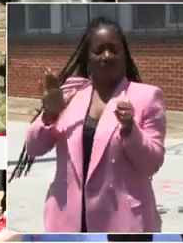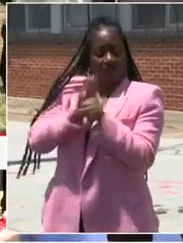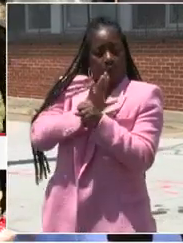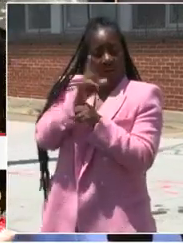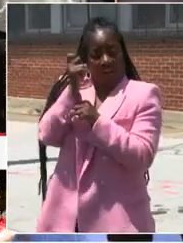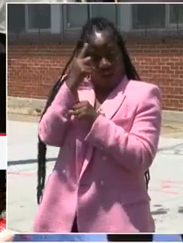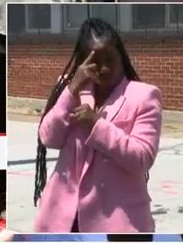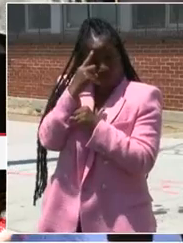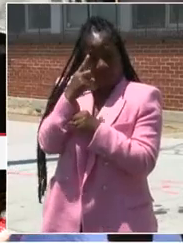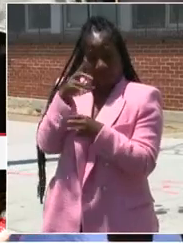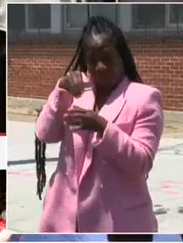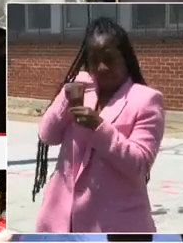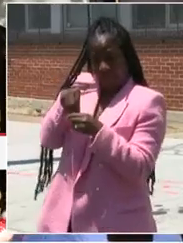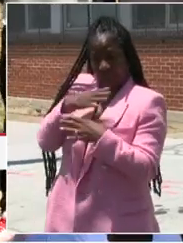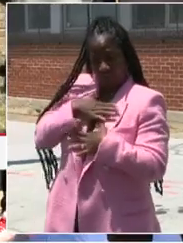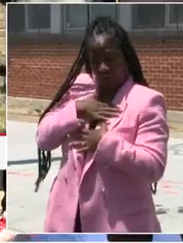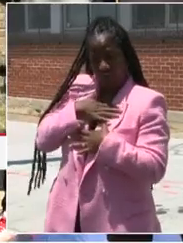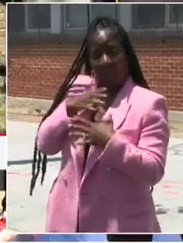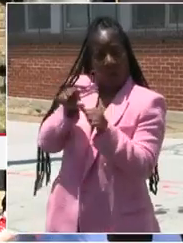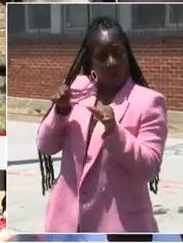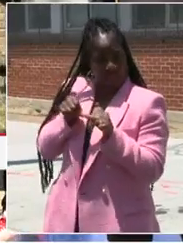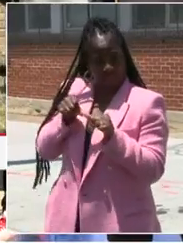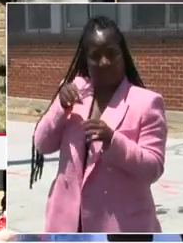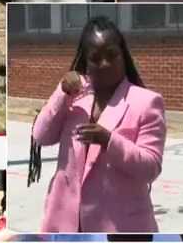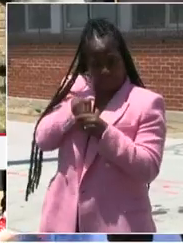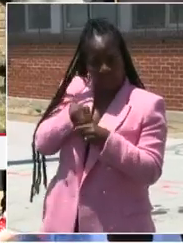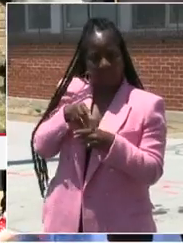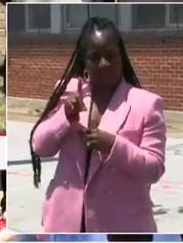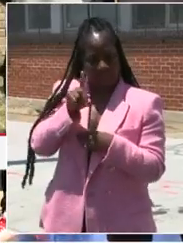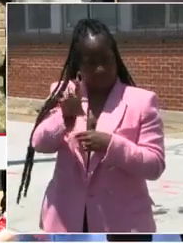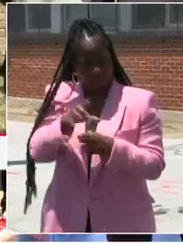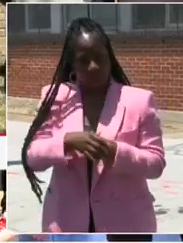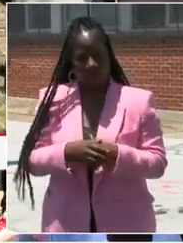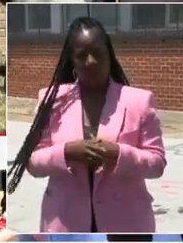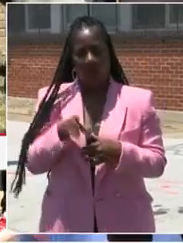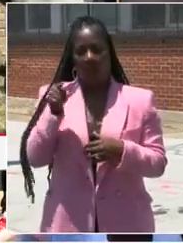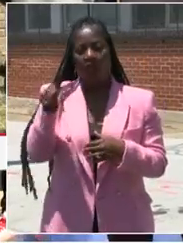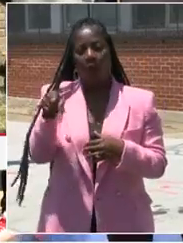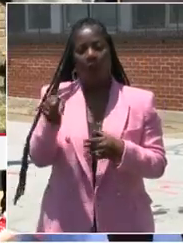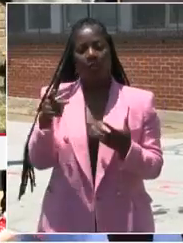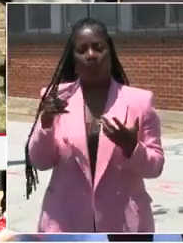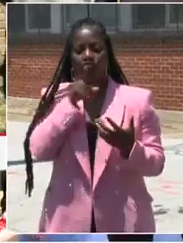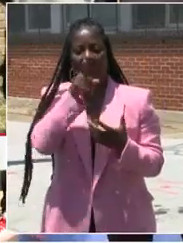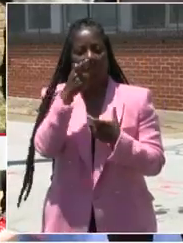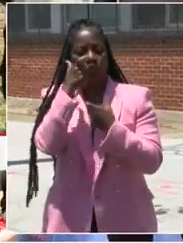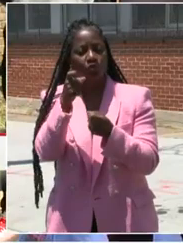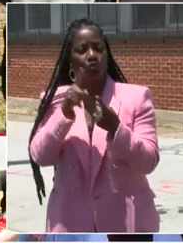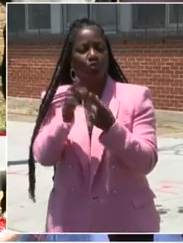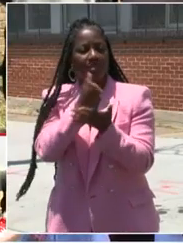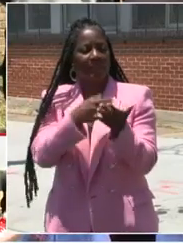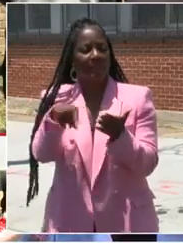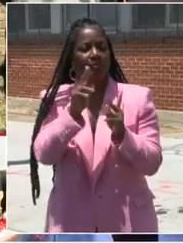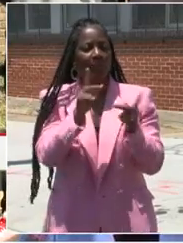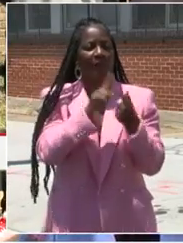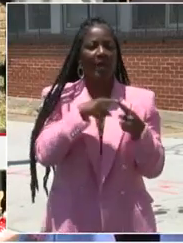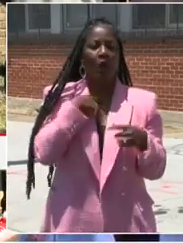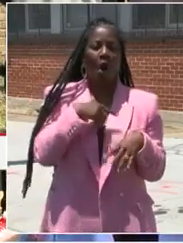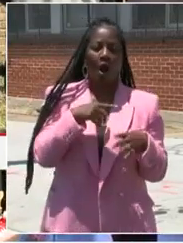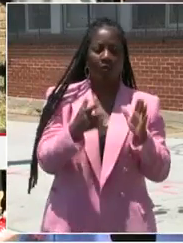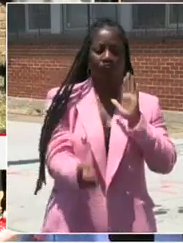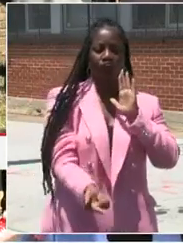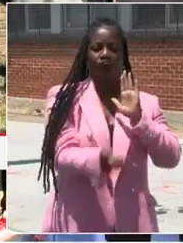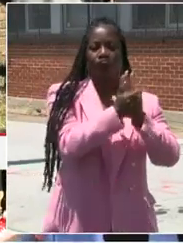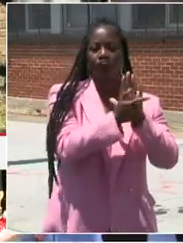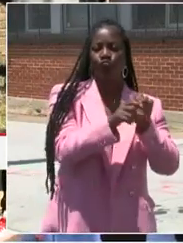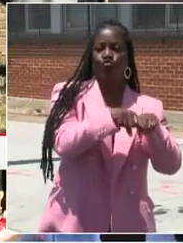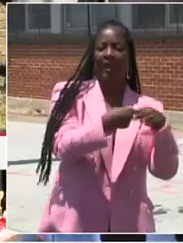in our entertainment areas in the district that are particularly interesting to some of these people who are breaking the law. Let